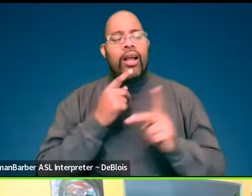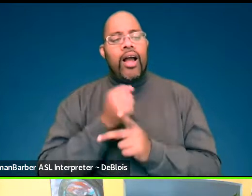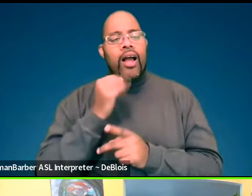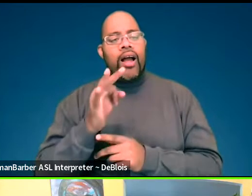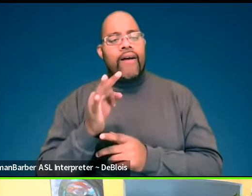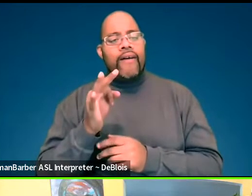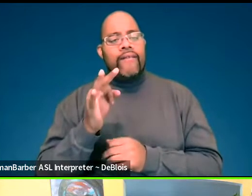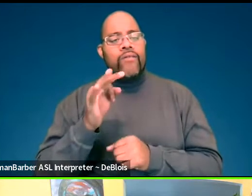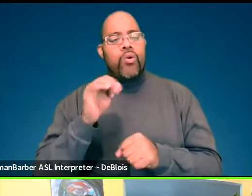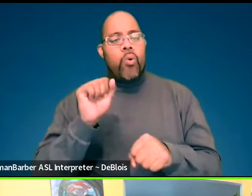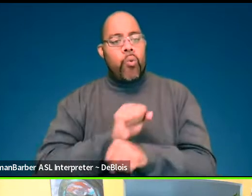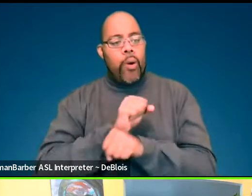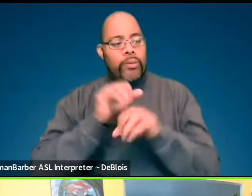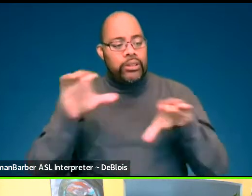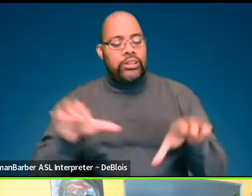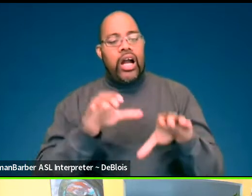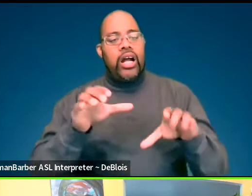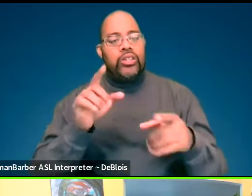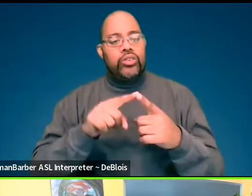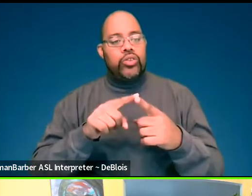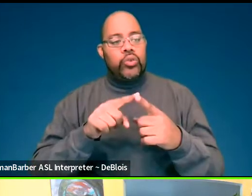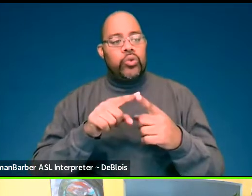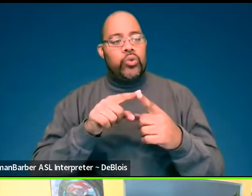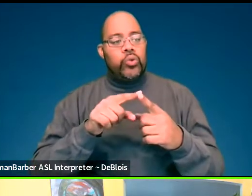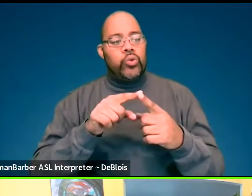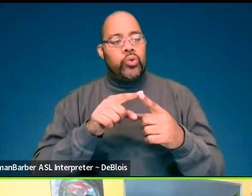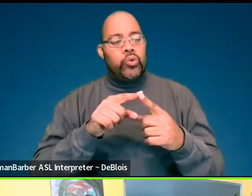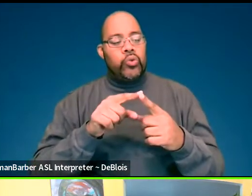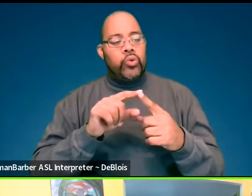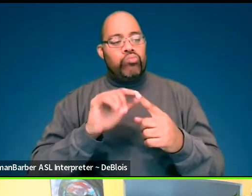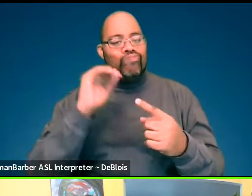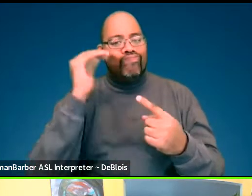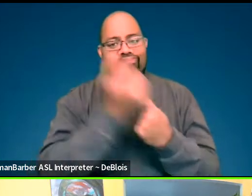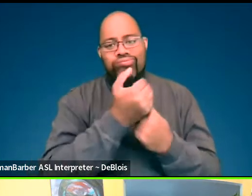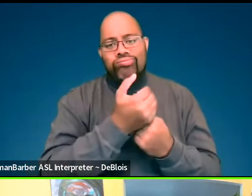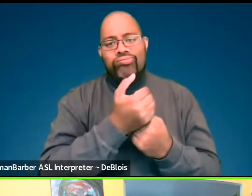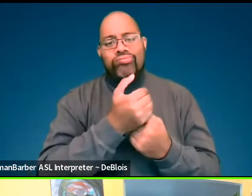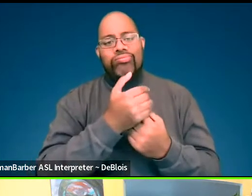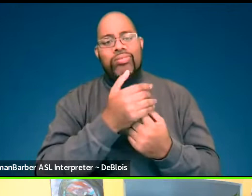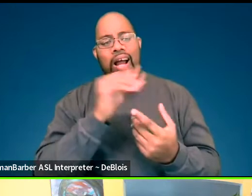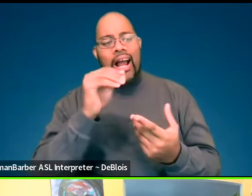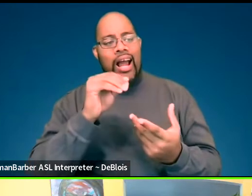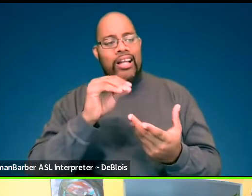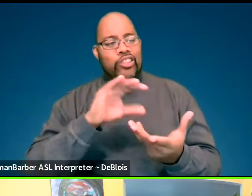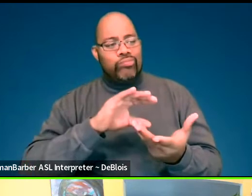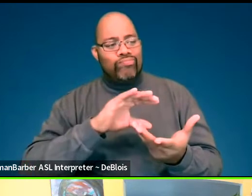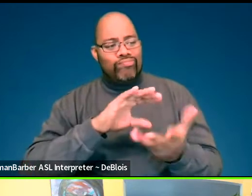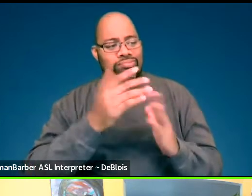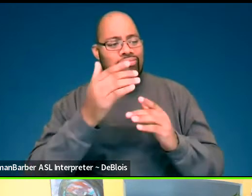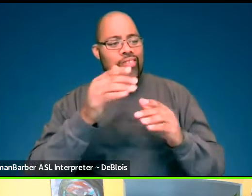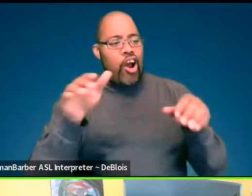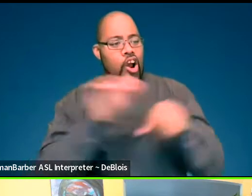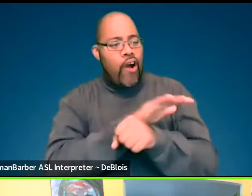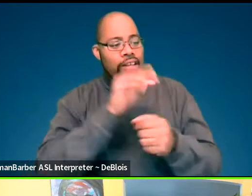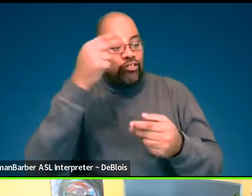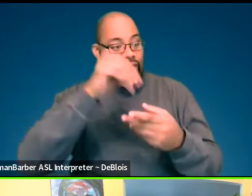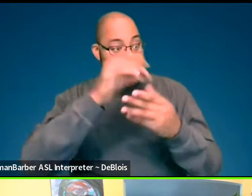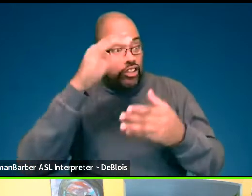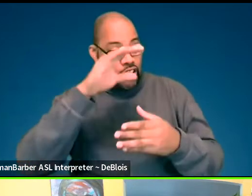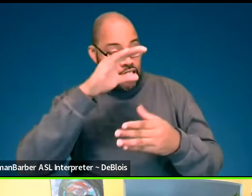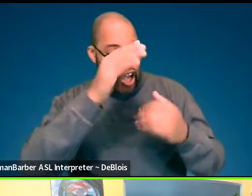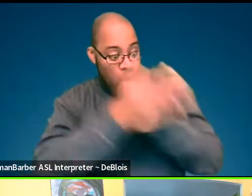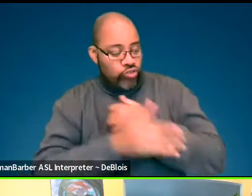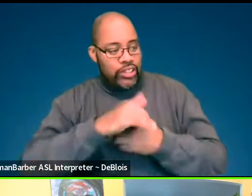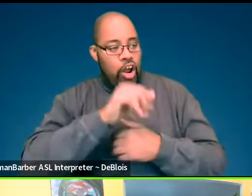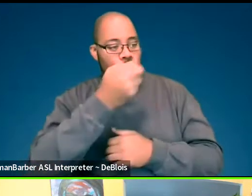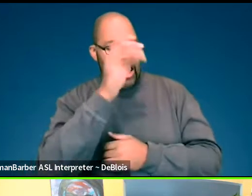work being done to erase and re-envision the history of this country, their archaeology is like